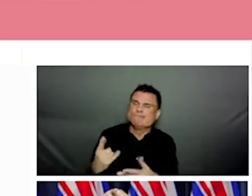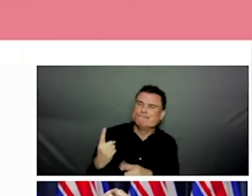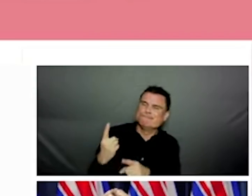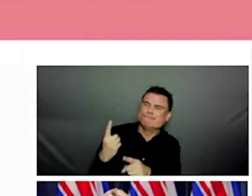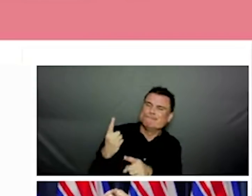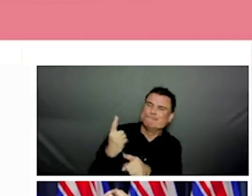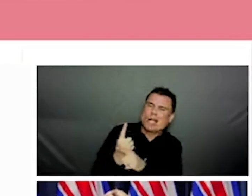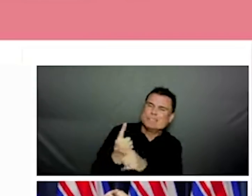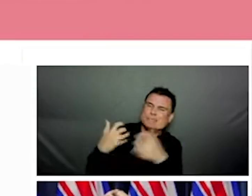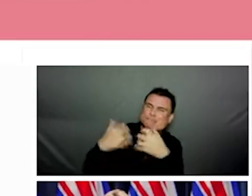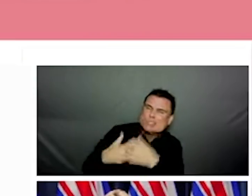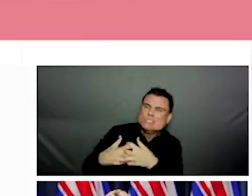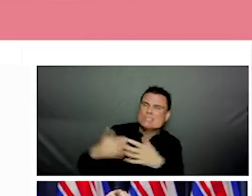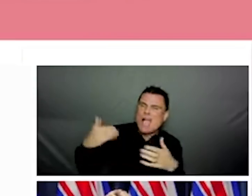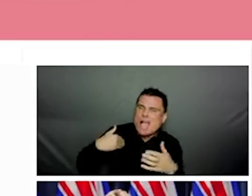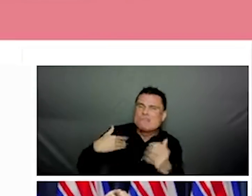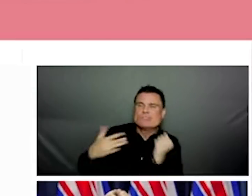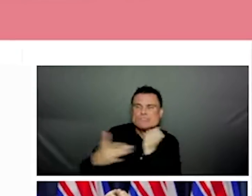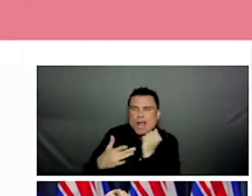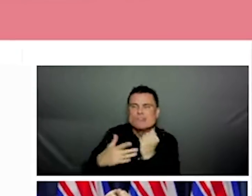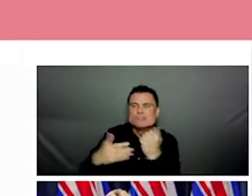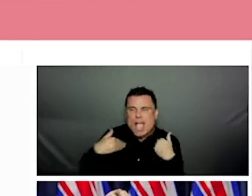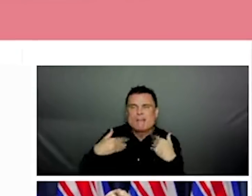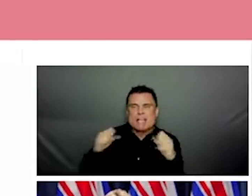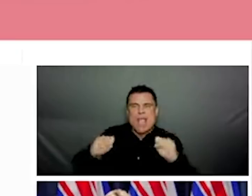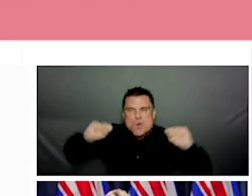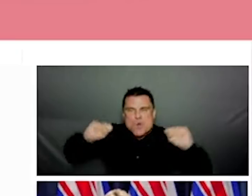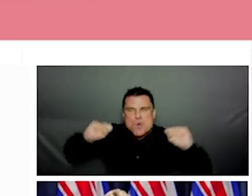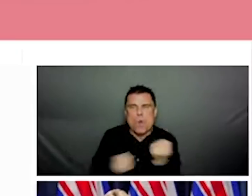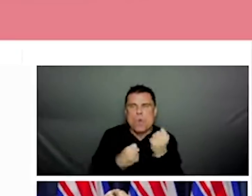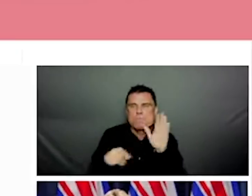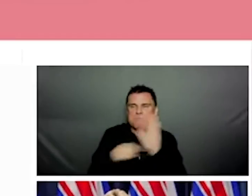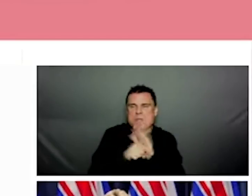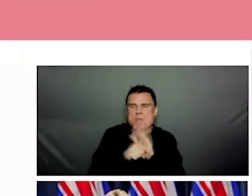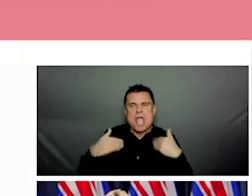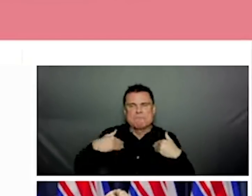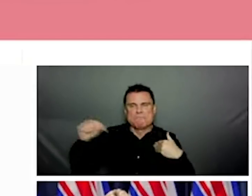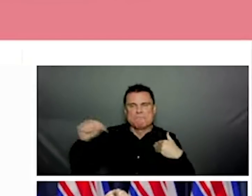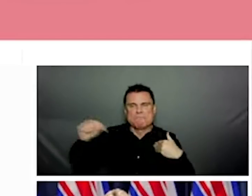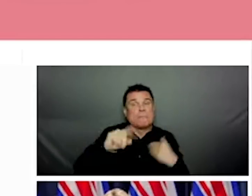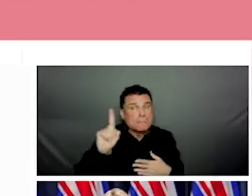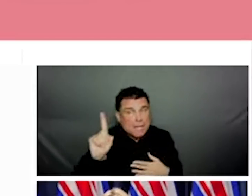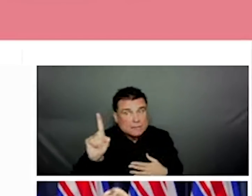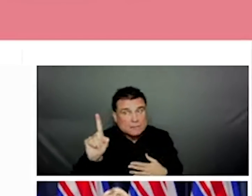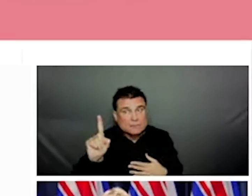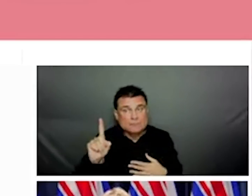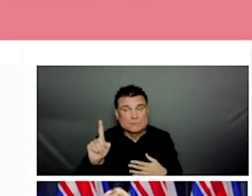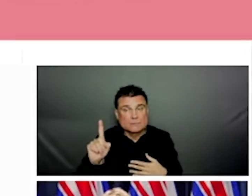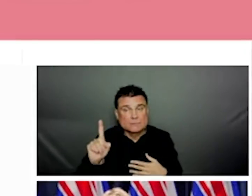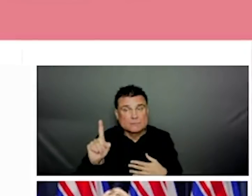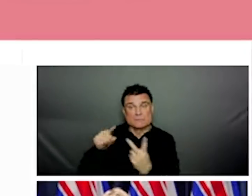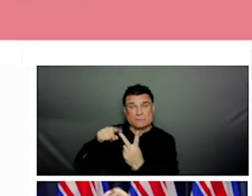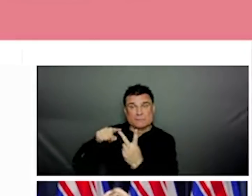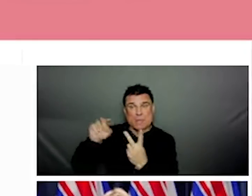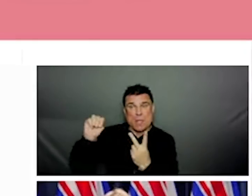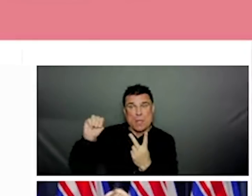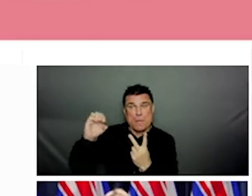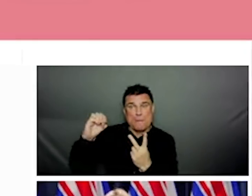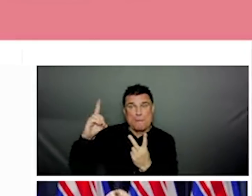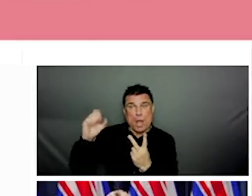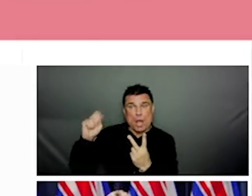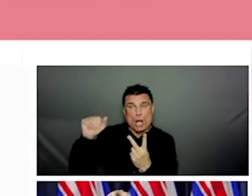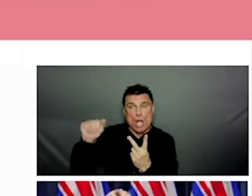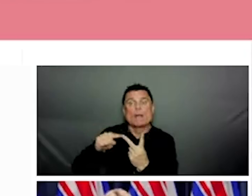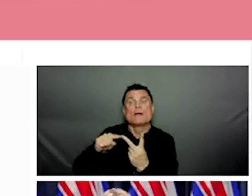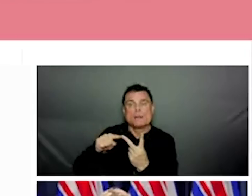date, there's been distribution to many rural and remote First Nations communities, prioritized based on